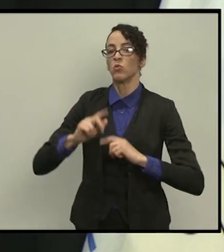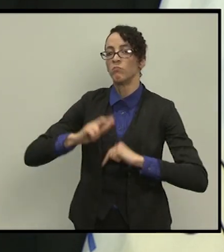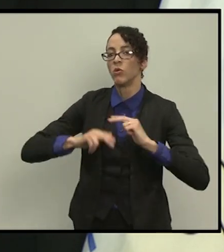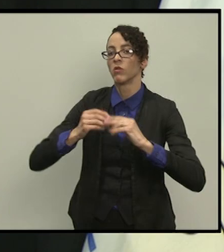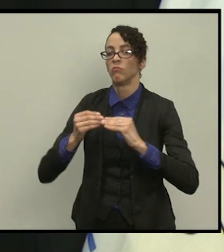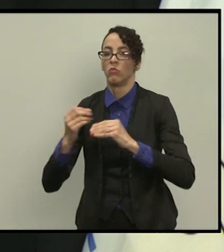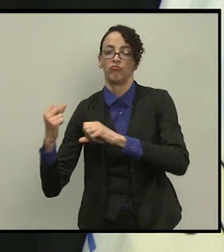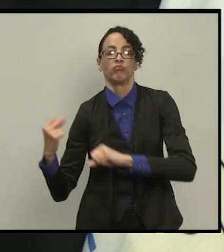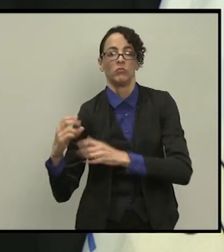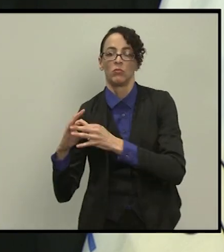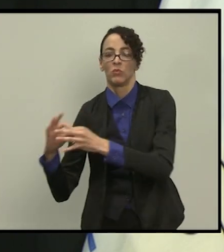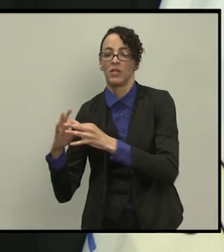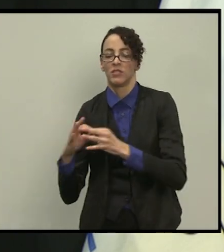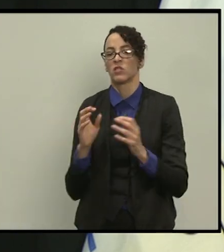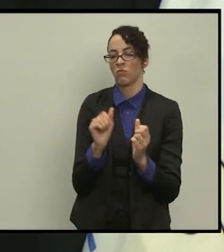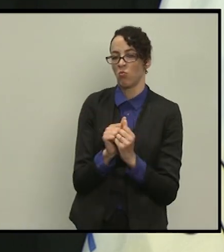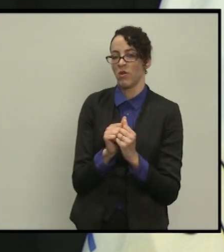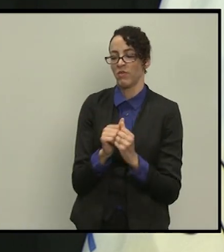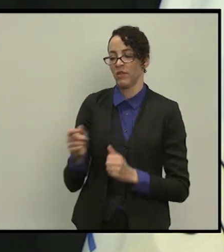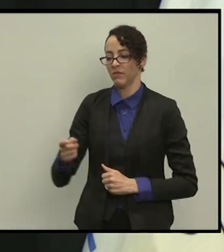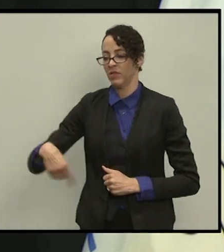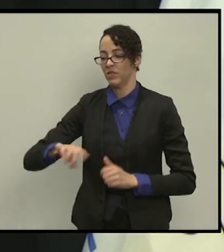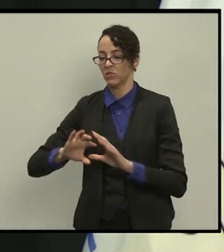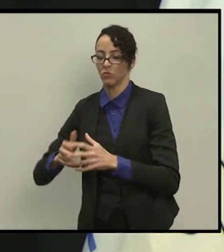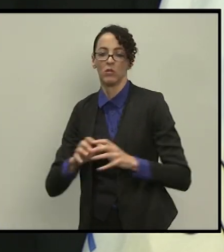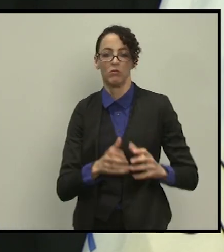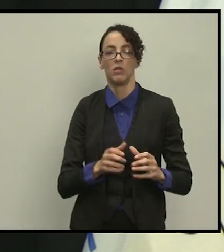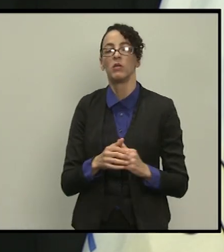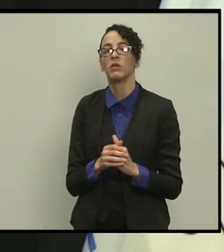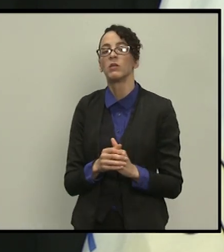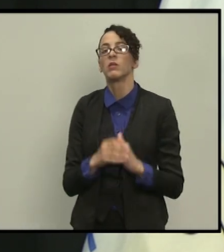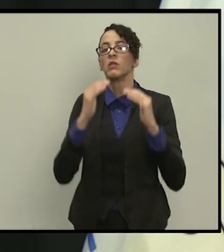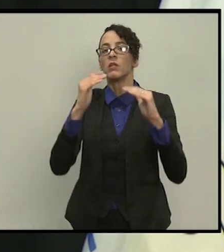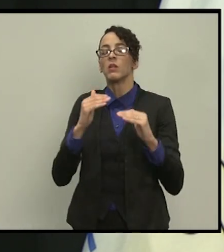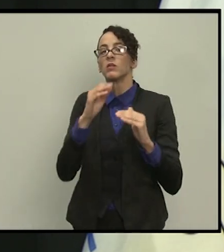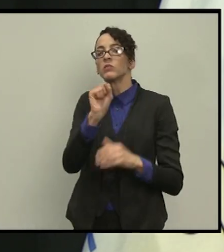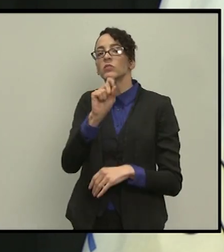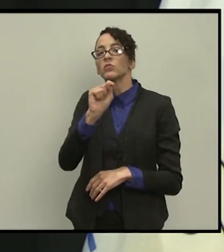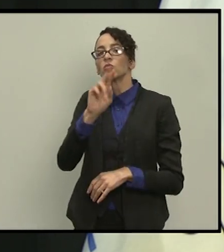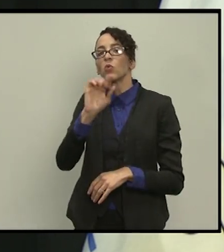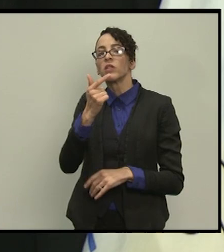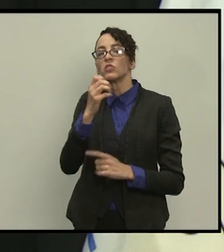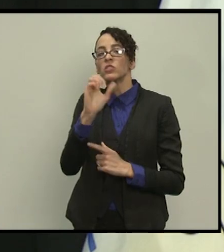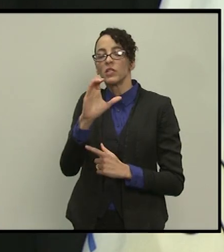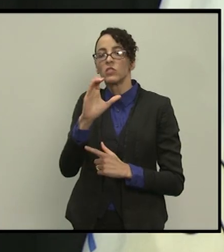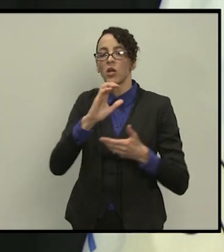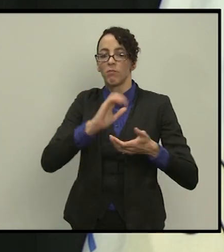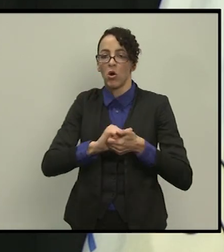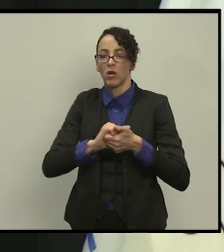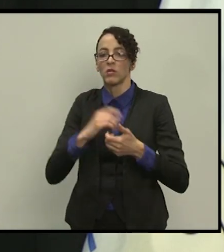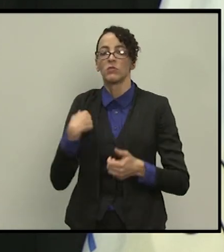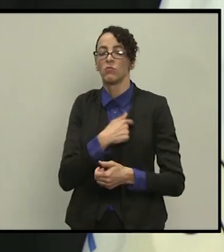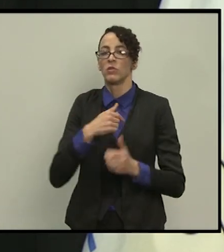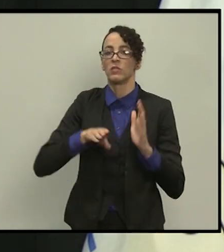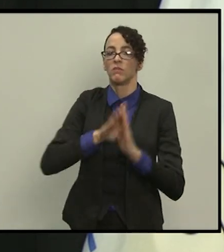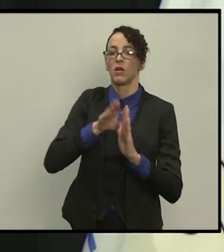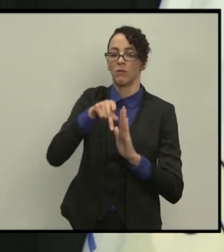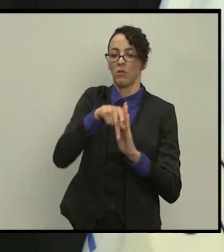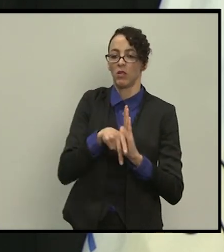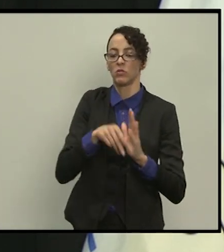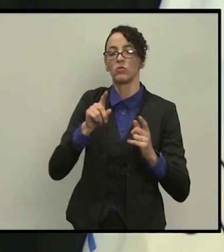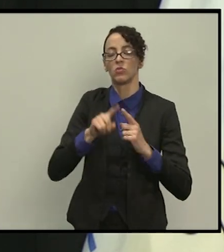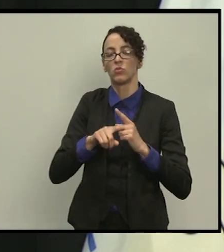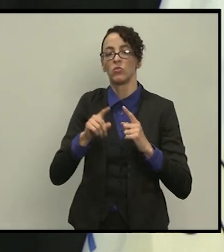Centering strategic partnerships. We have developed a partnership with PolicyLink to raise awareness about race and COVID-19.